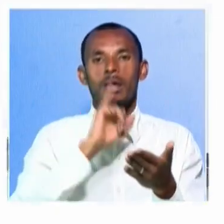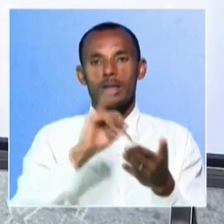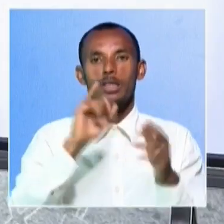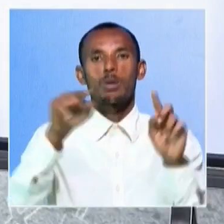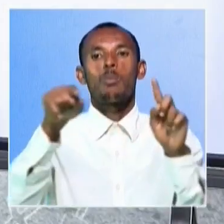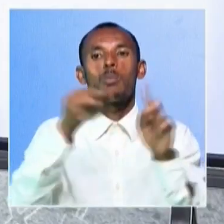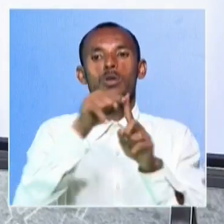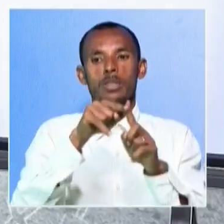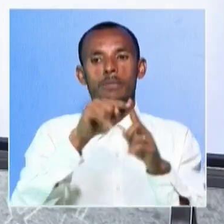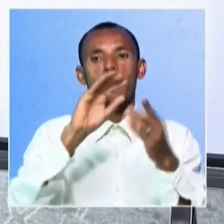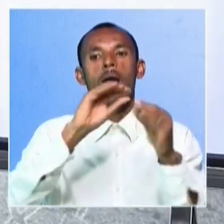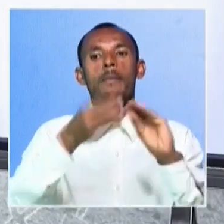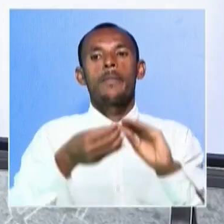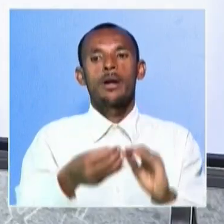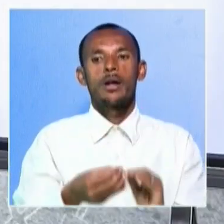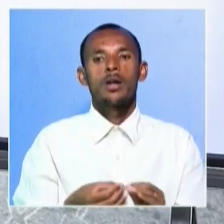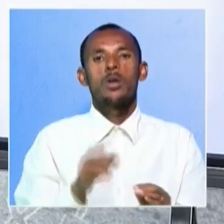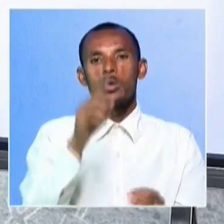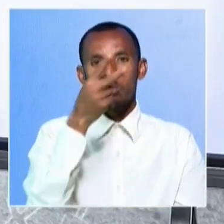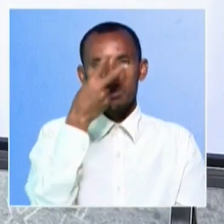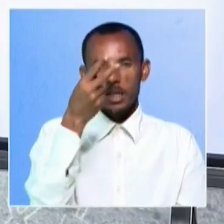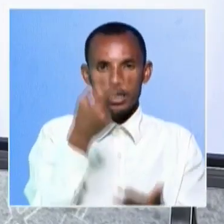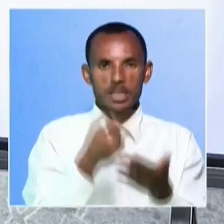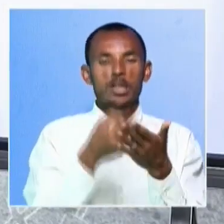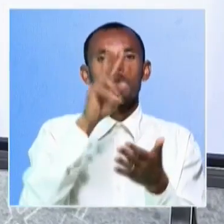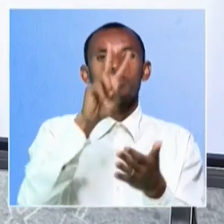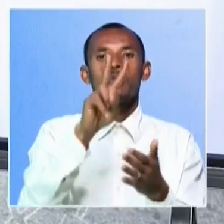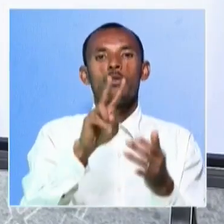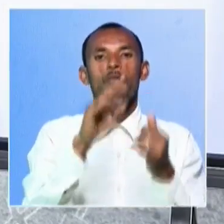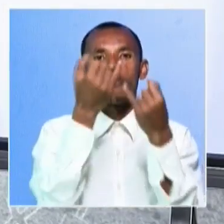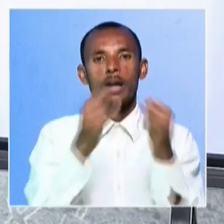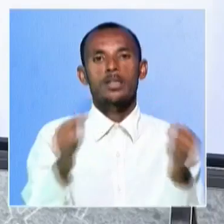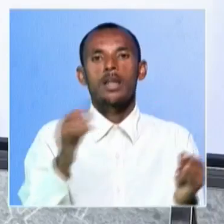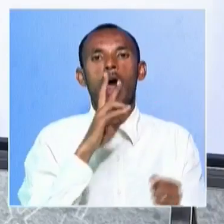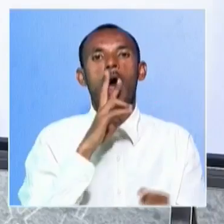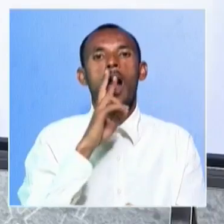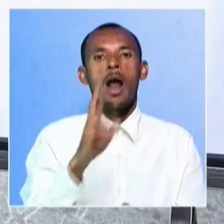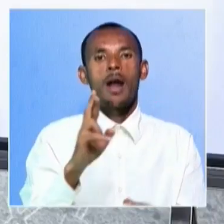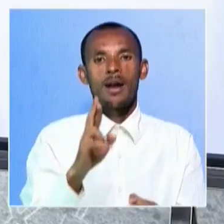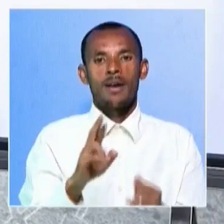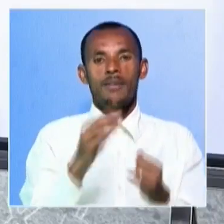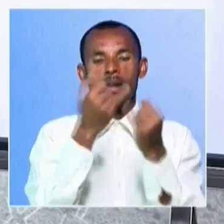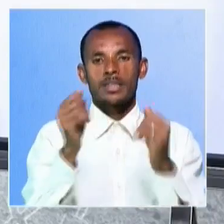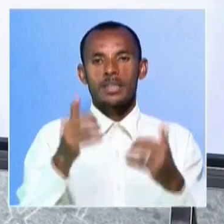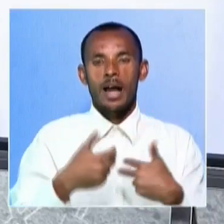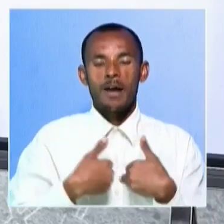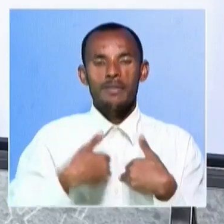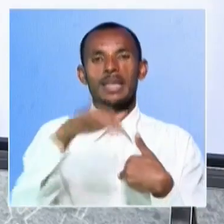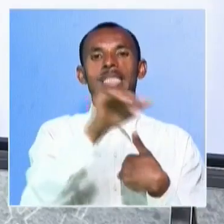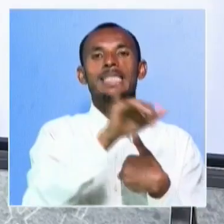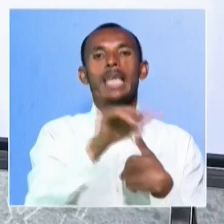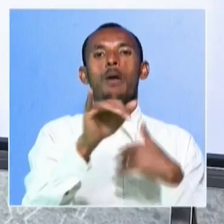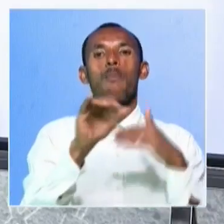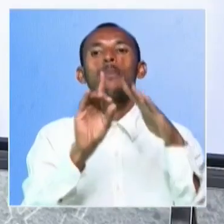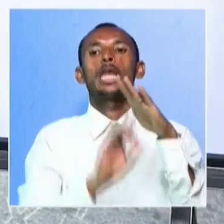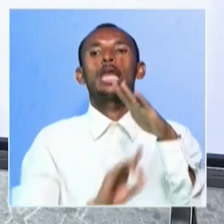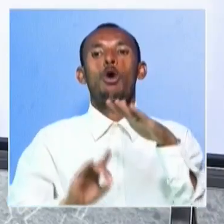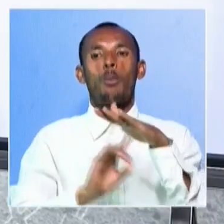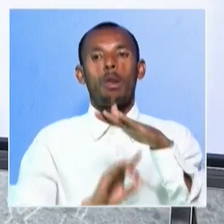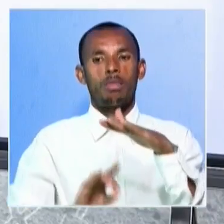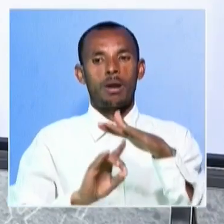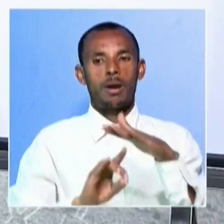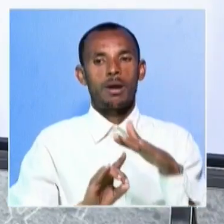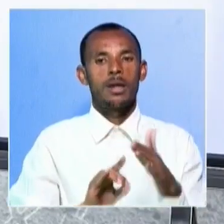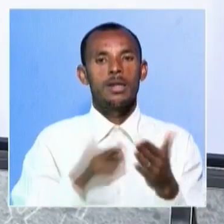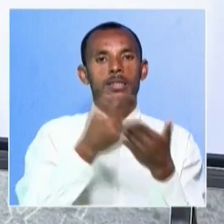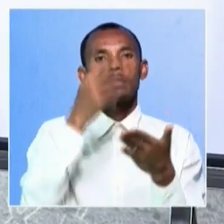Okay, here, as you can see, these two fractions are fractions having the same denominator. In